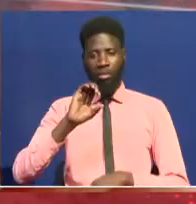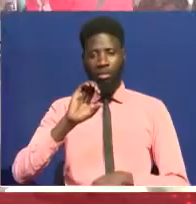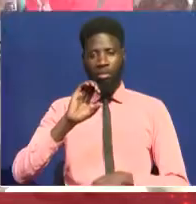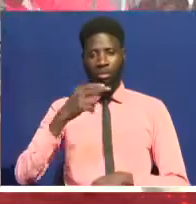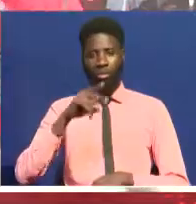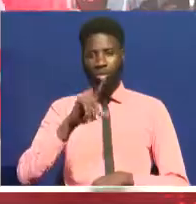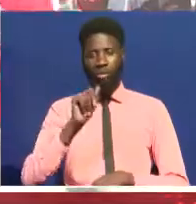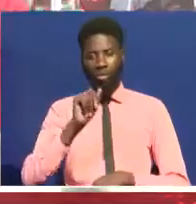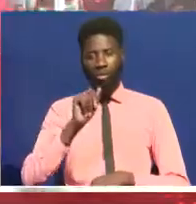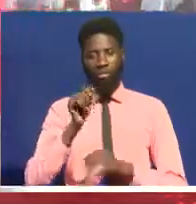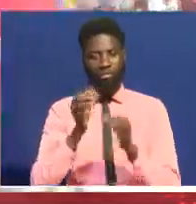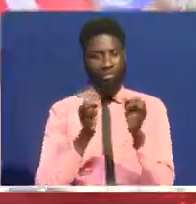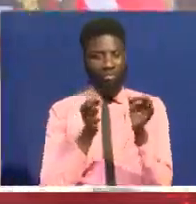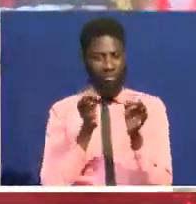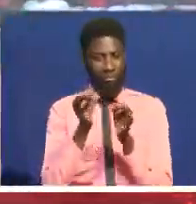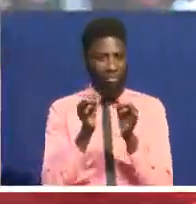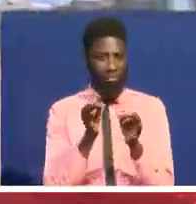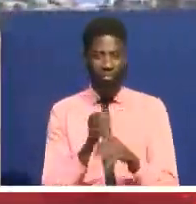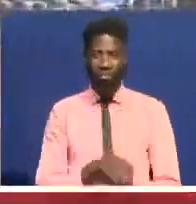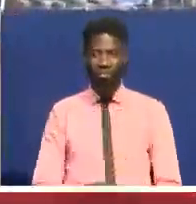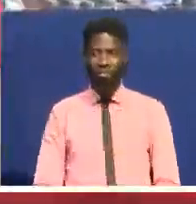details.